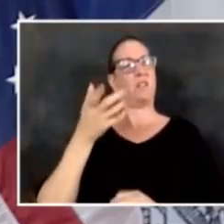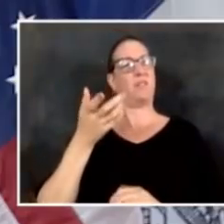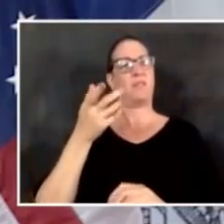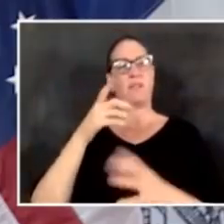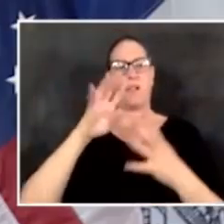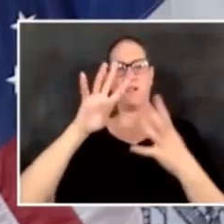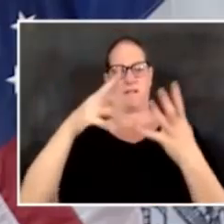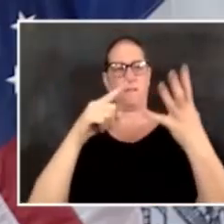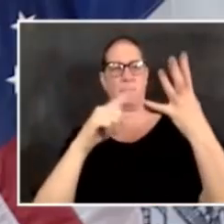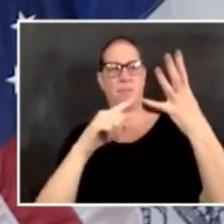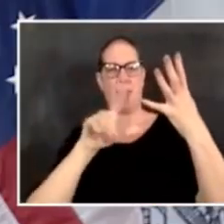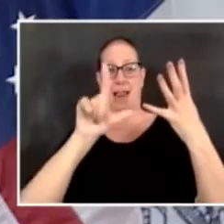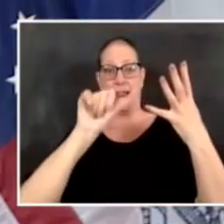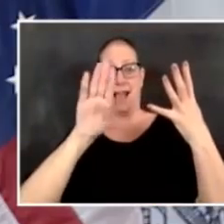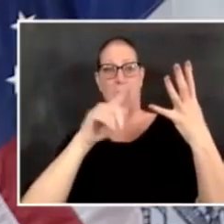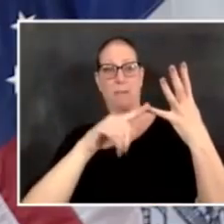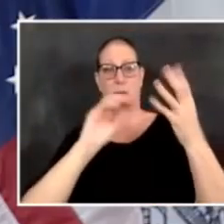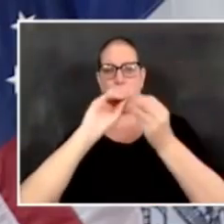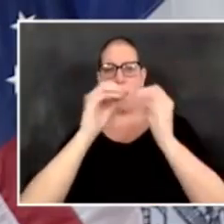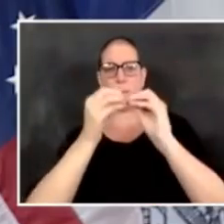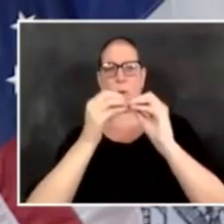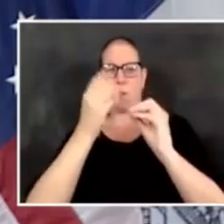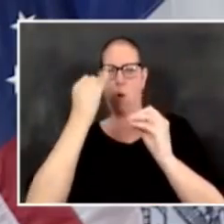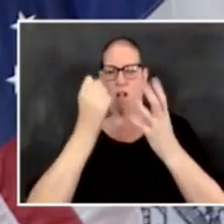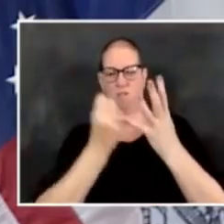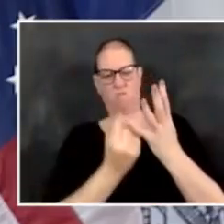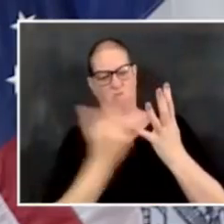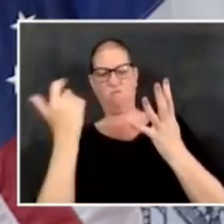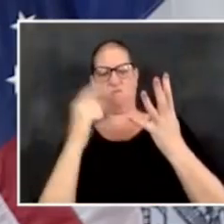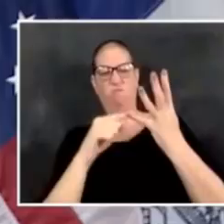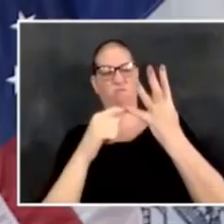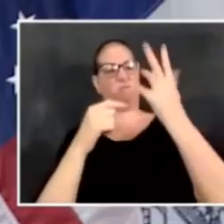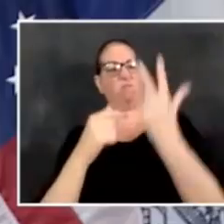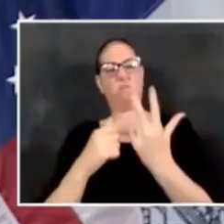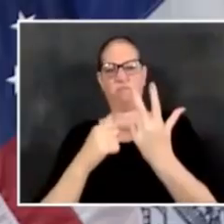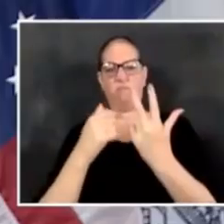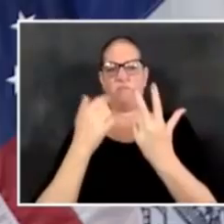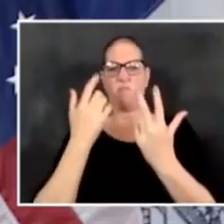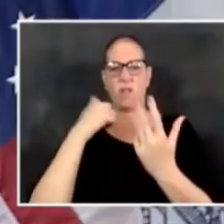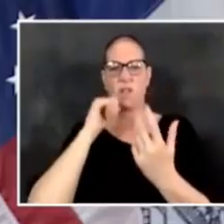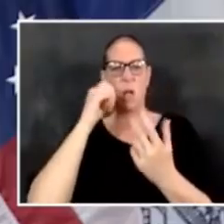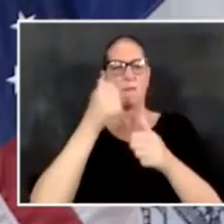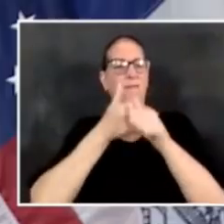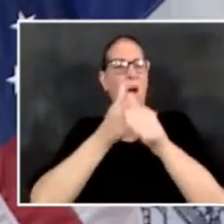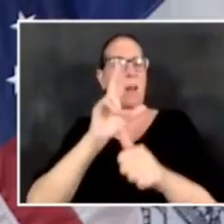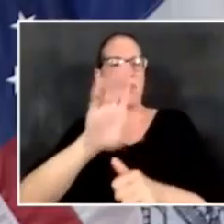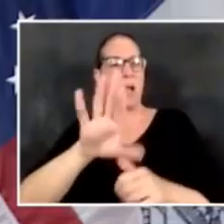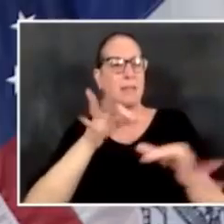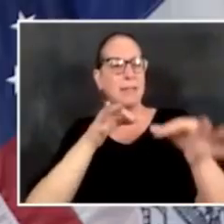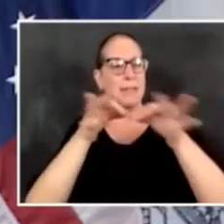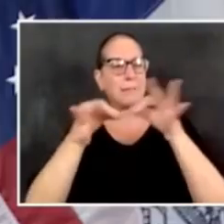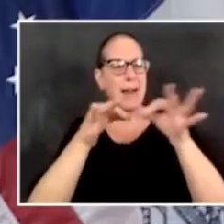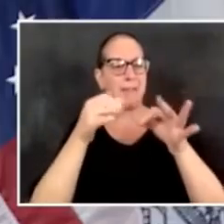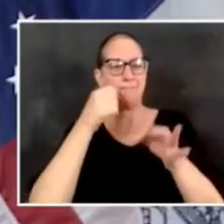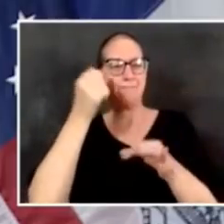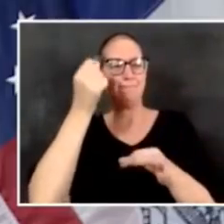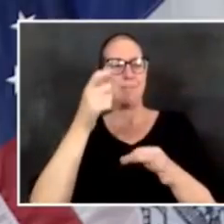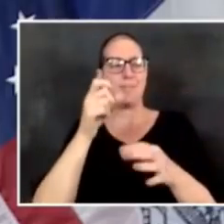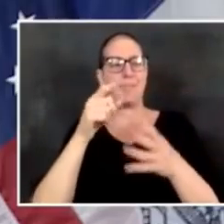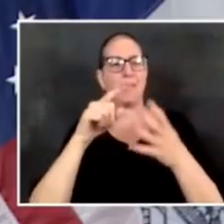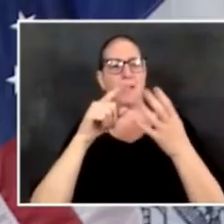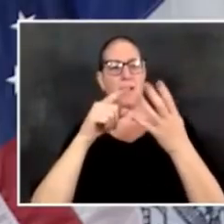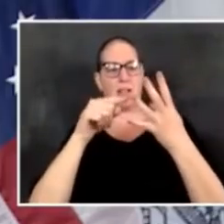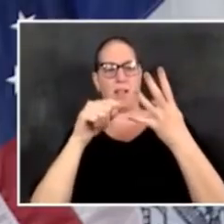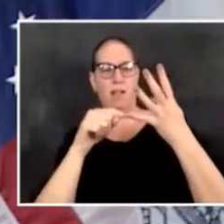indicator from its data. I'm not sure I really followed the difference between the public health lab and the other